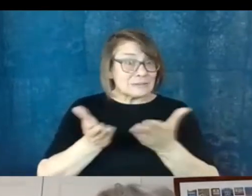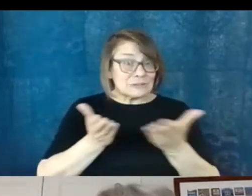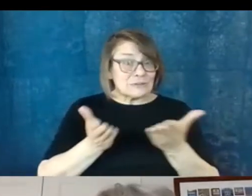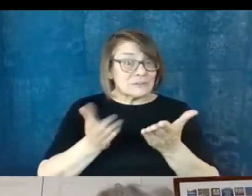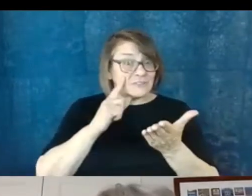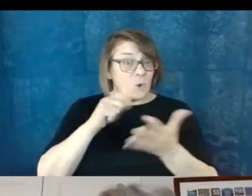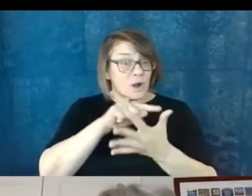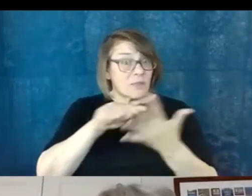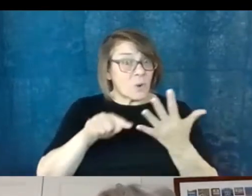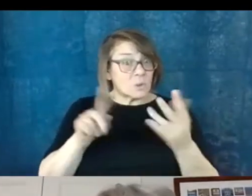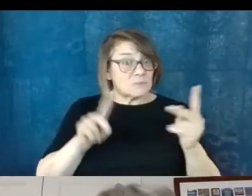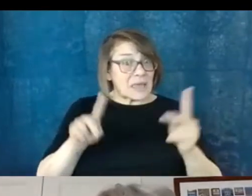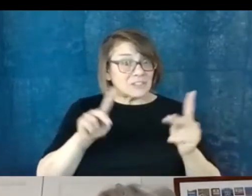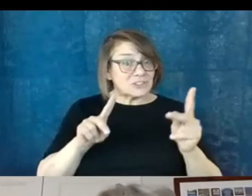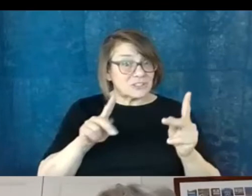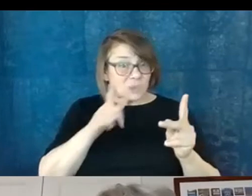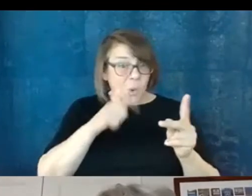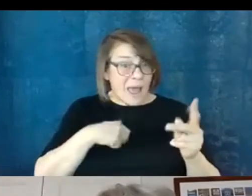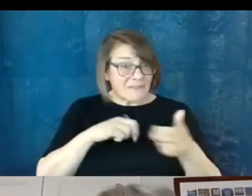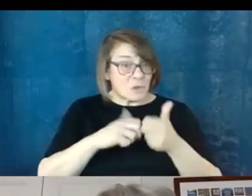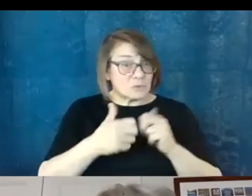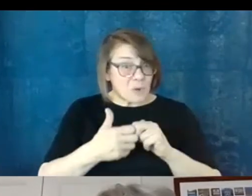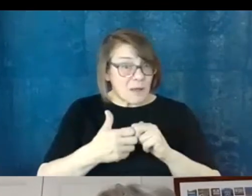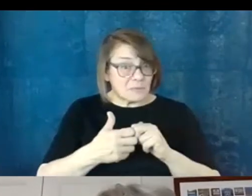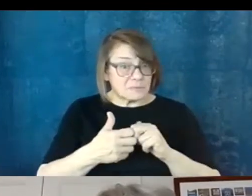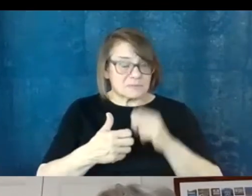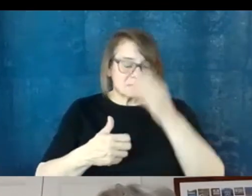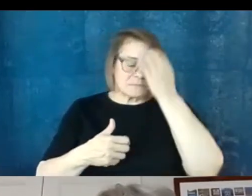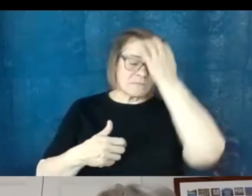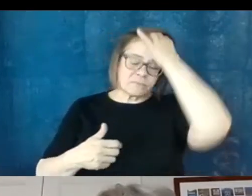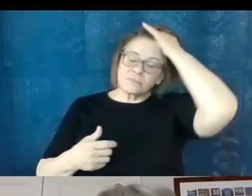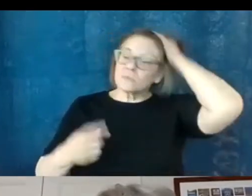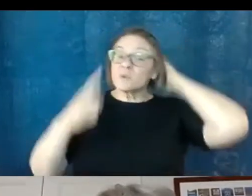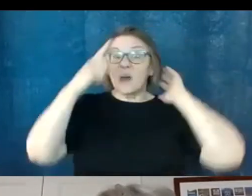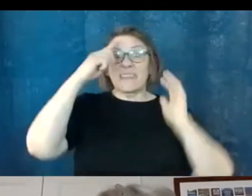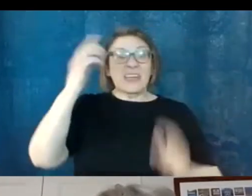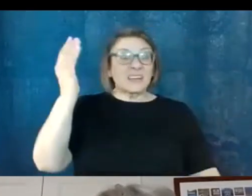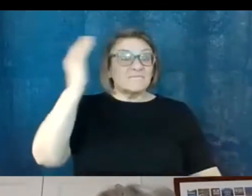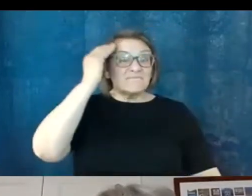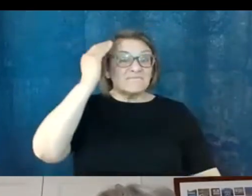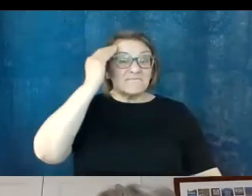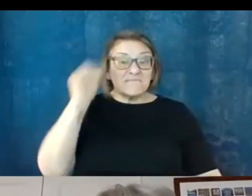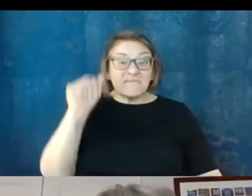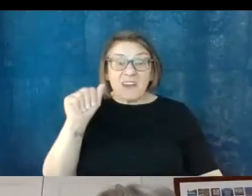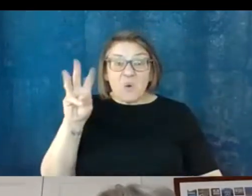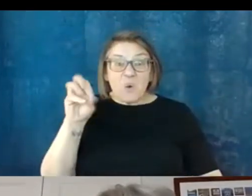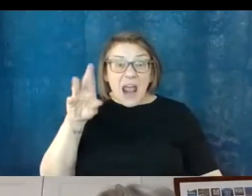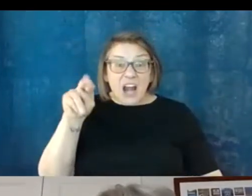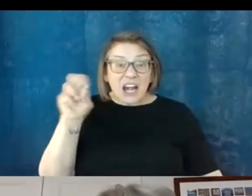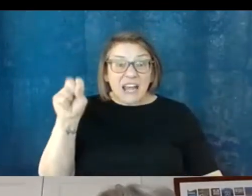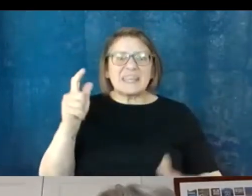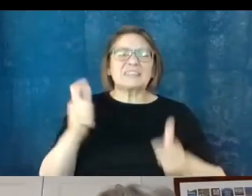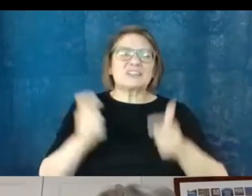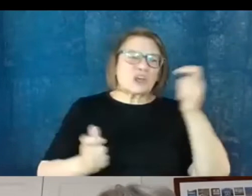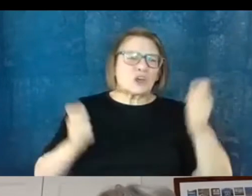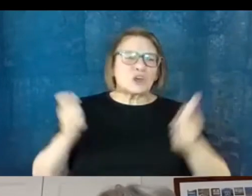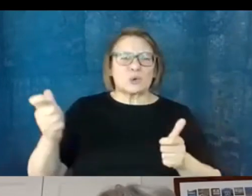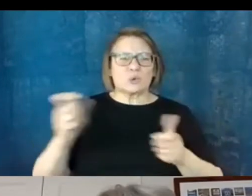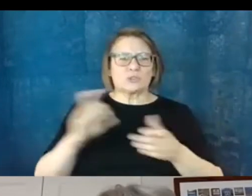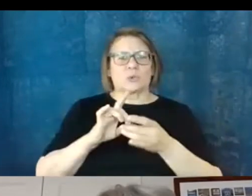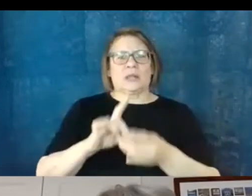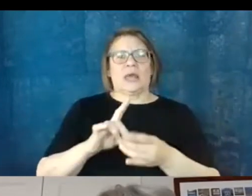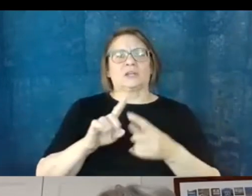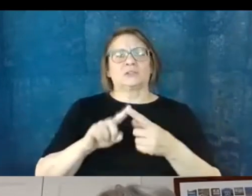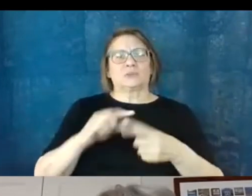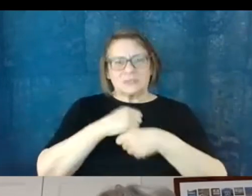these patients. So I think that awareness is huge in regards to creating